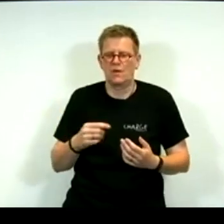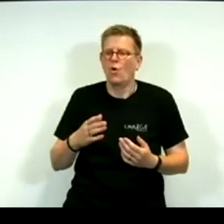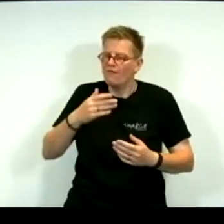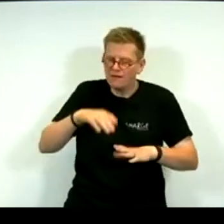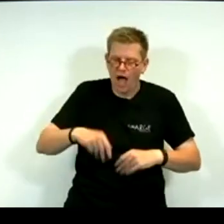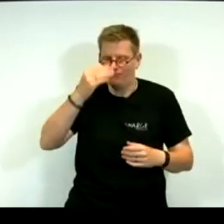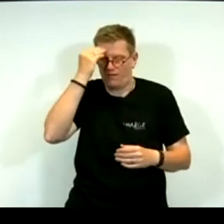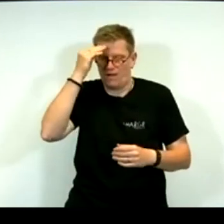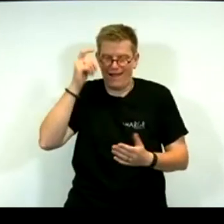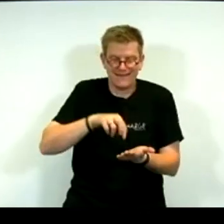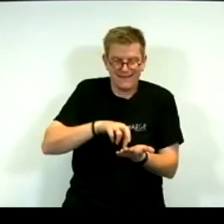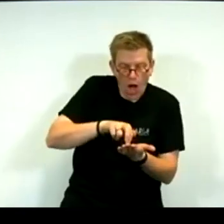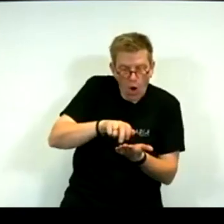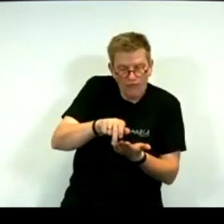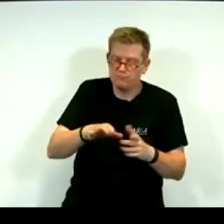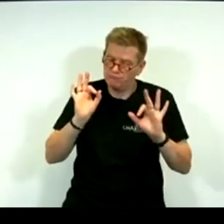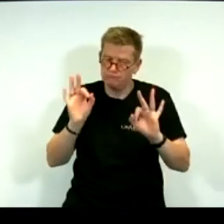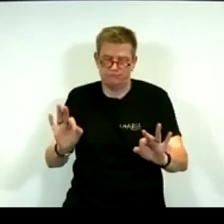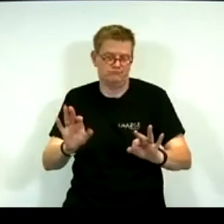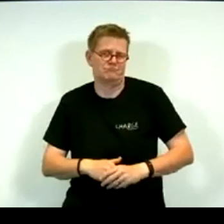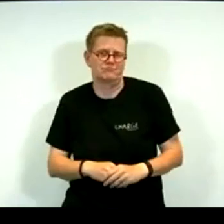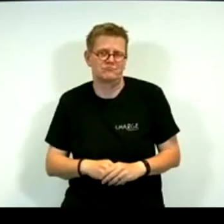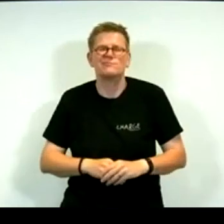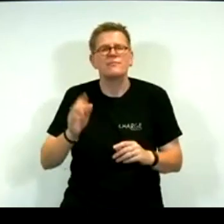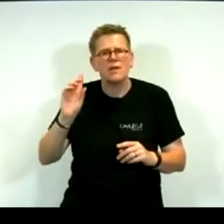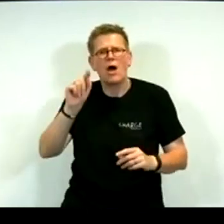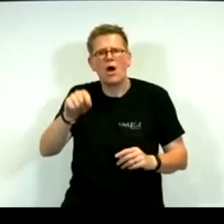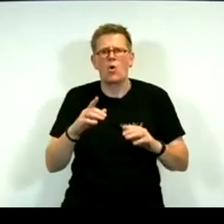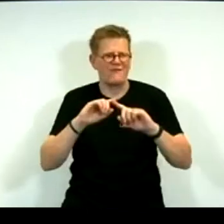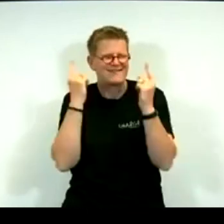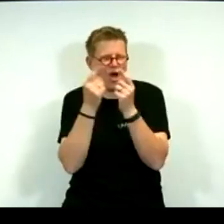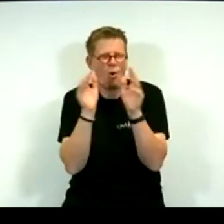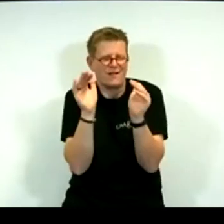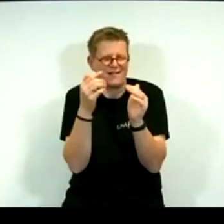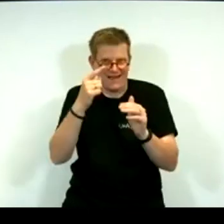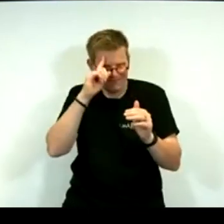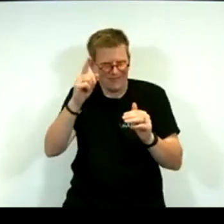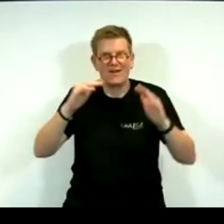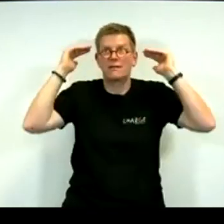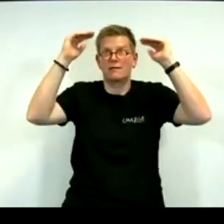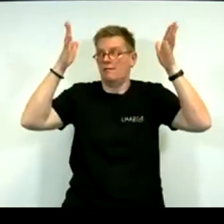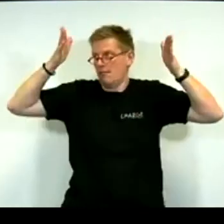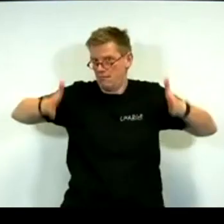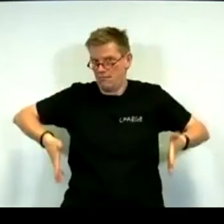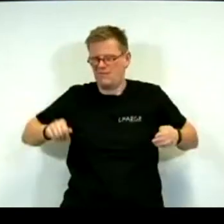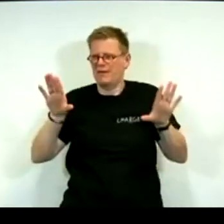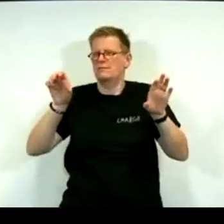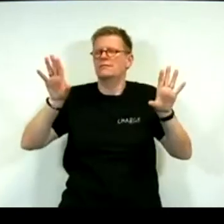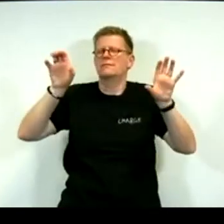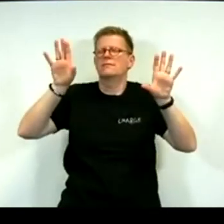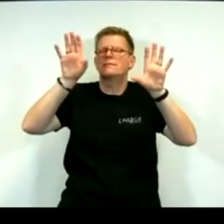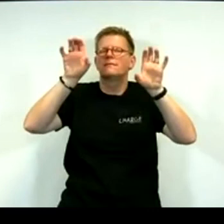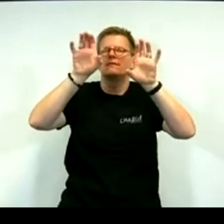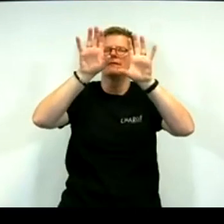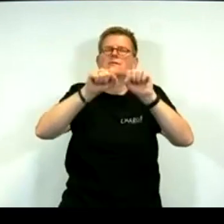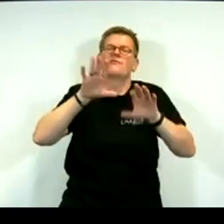in the little room and they want an object, and if they, I'm watching my